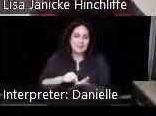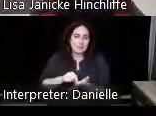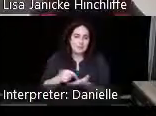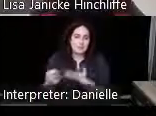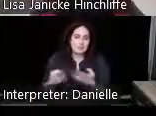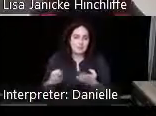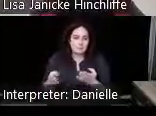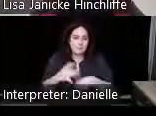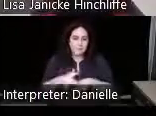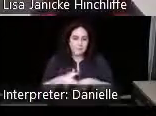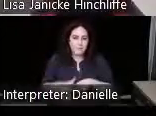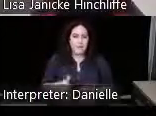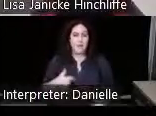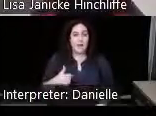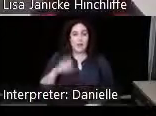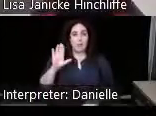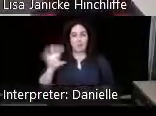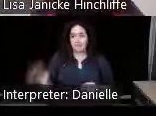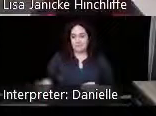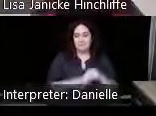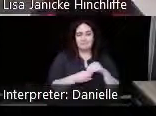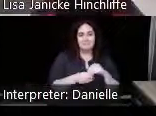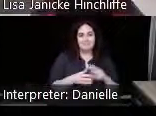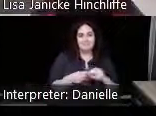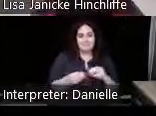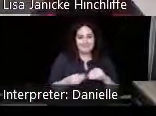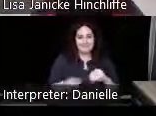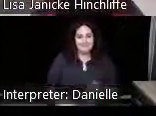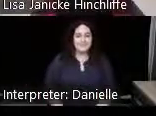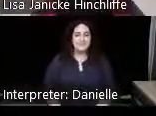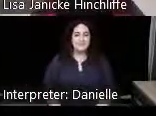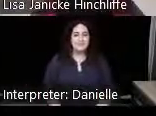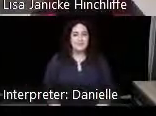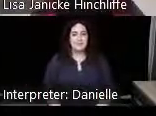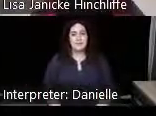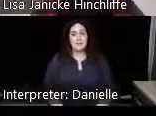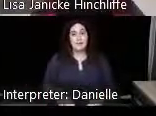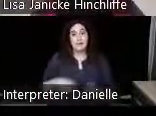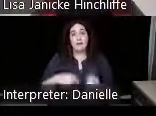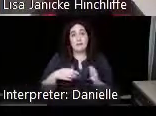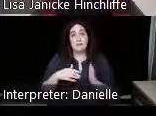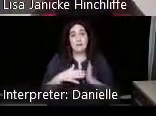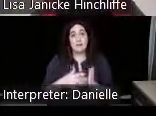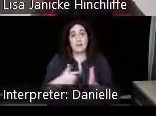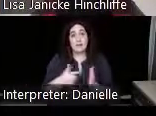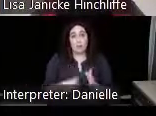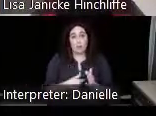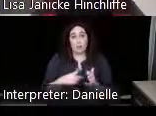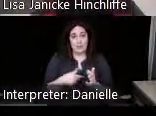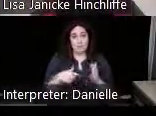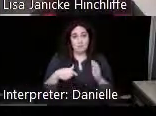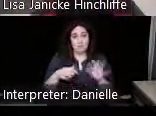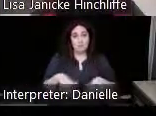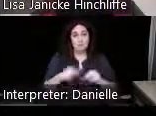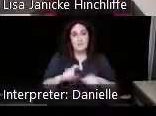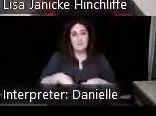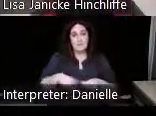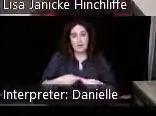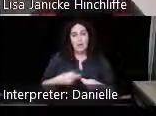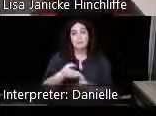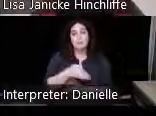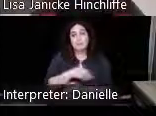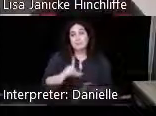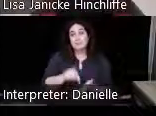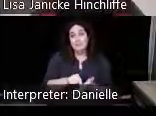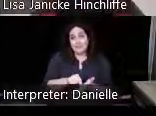world. And so the study I'm going to be sharing the results of is a preprint server accessibility